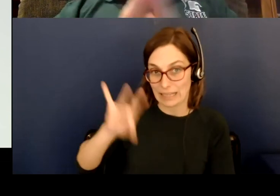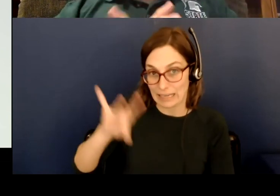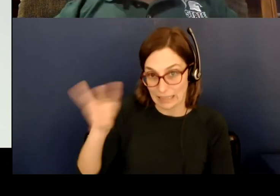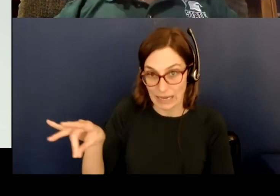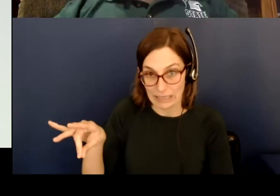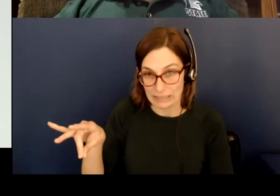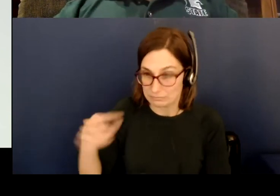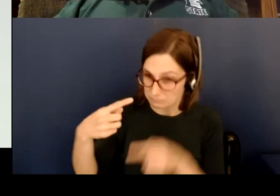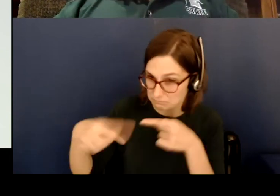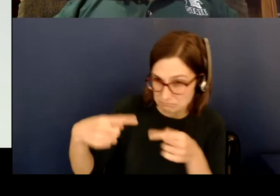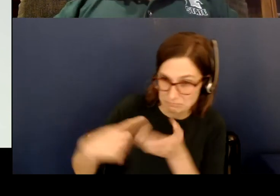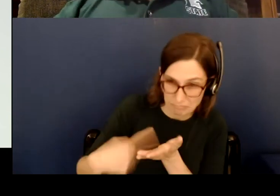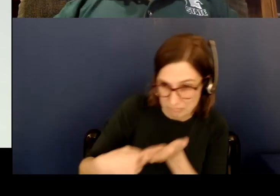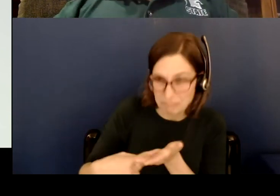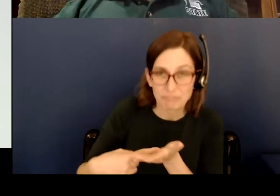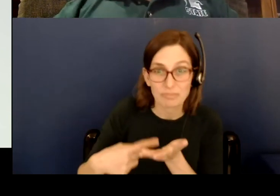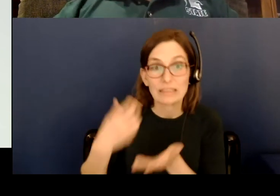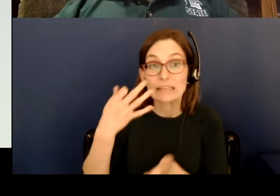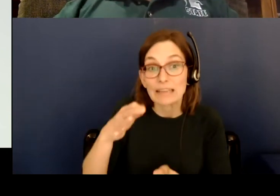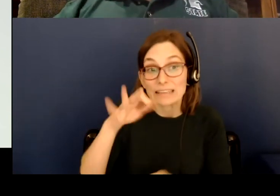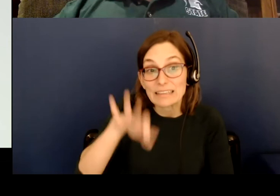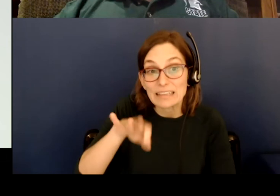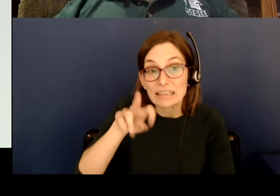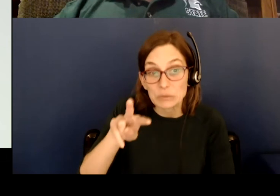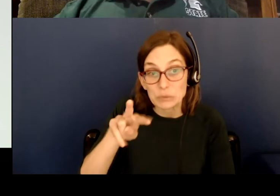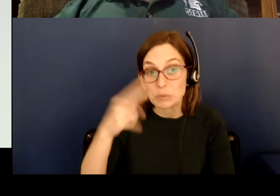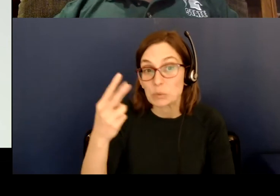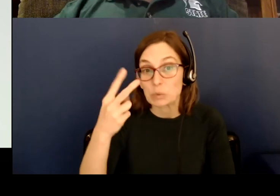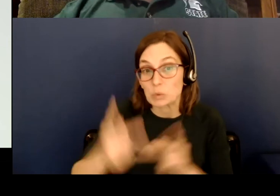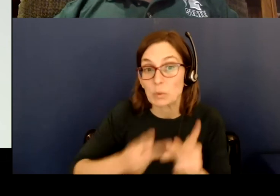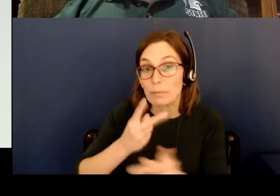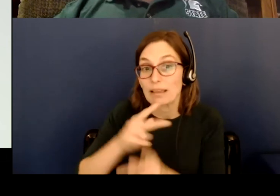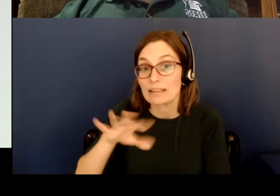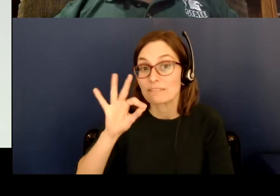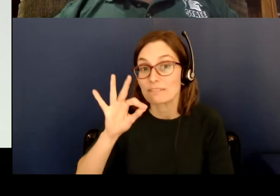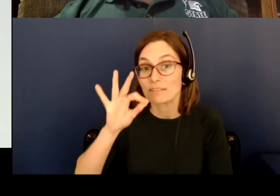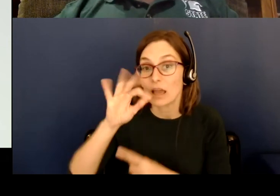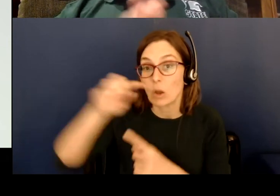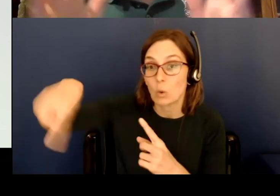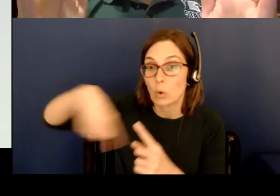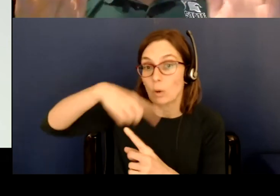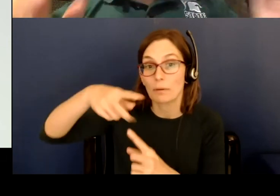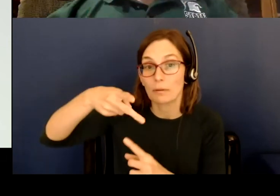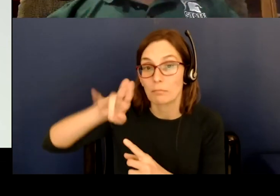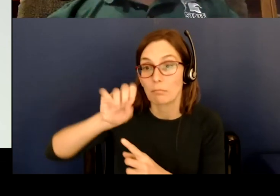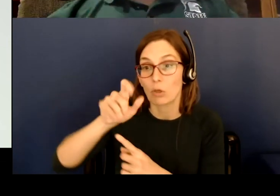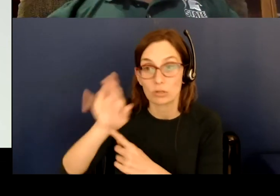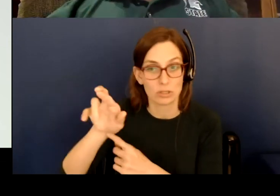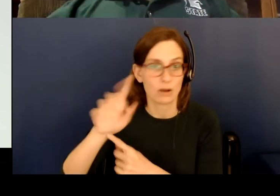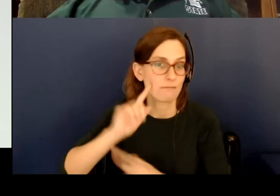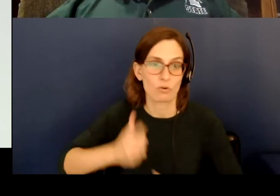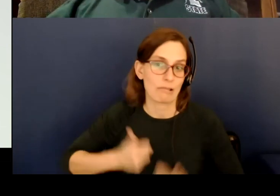disputed for a while. 1992, 2 planets were found orbiting a pulsar. Well, for life, that's certainly a